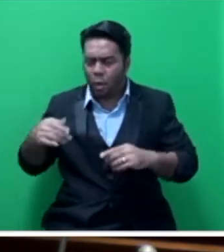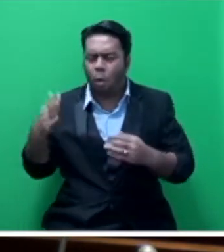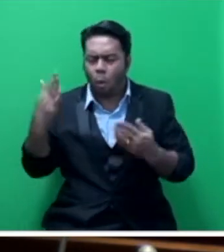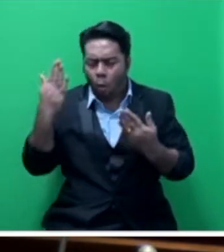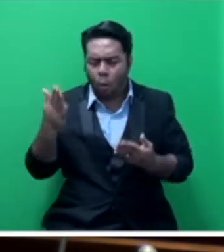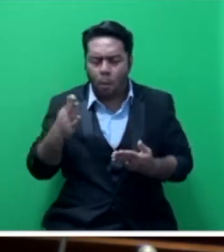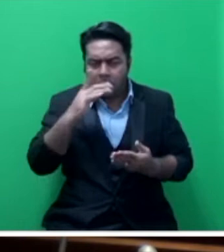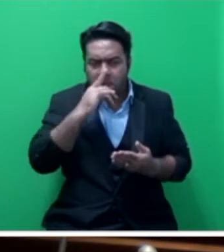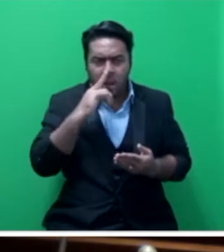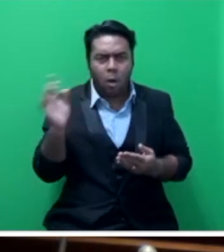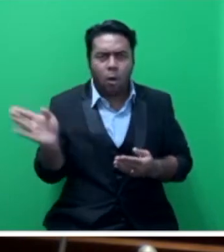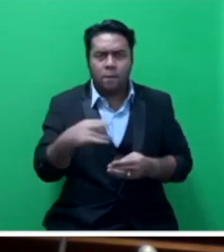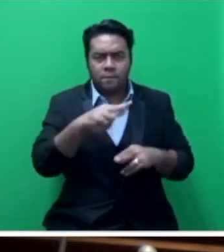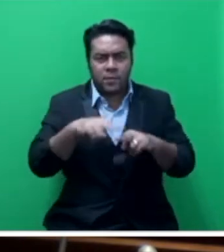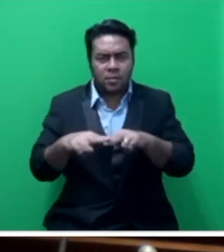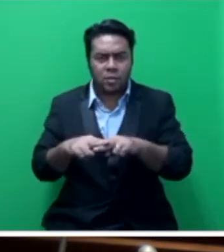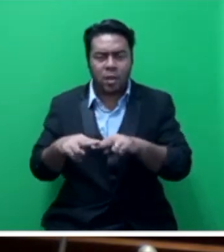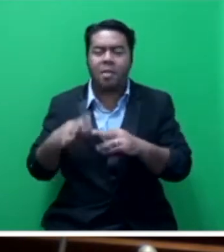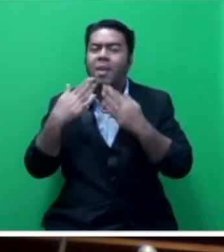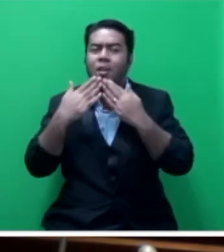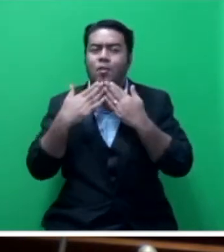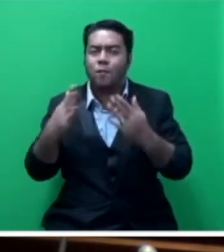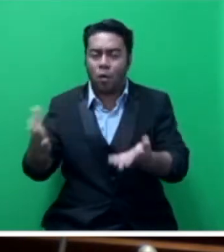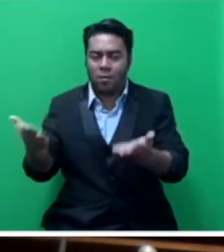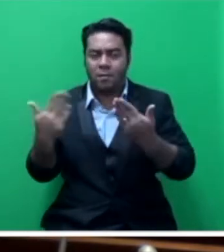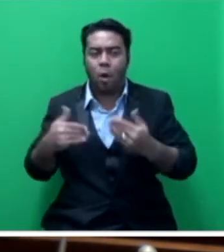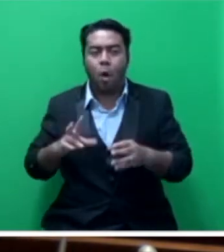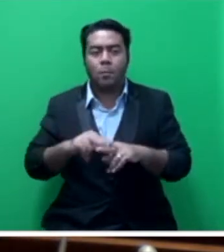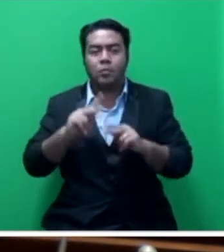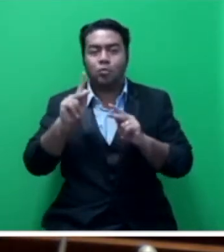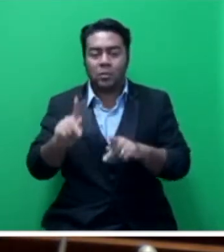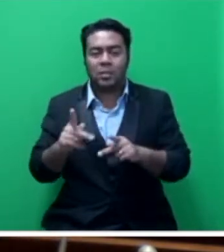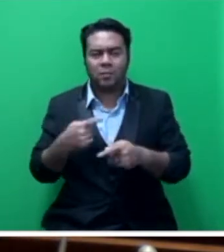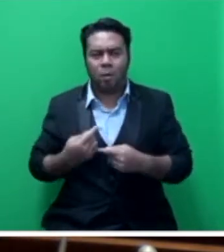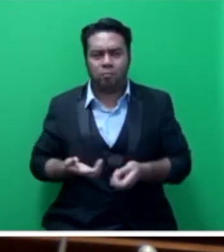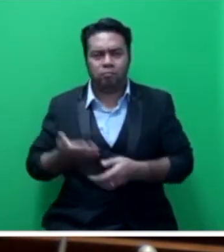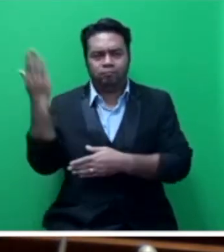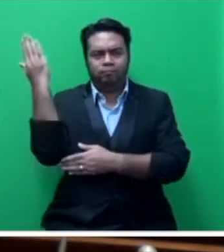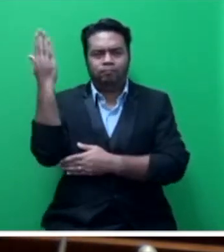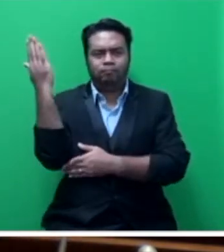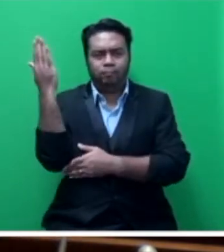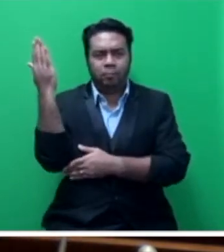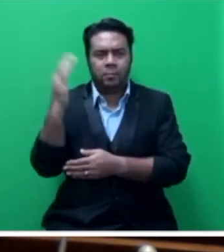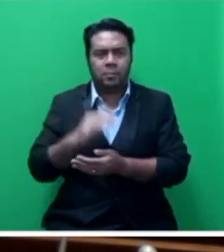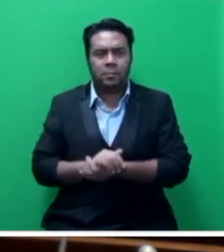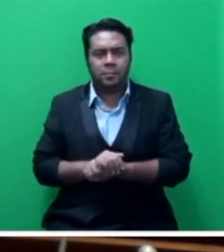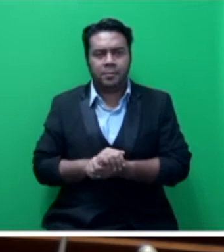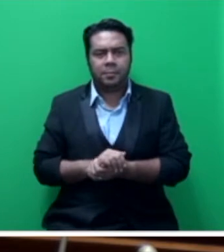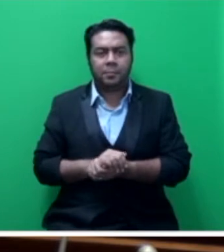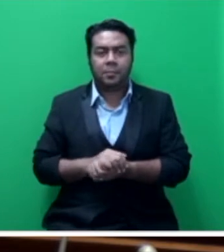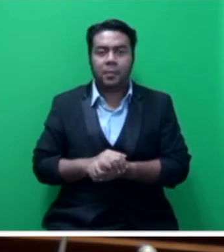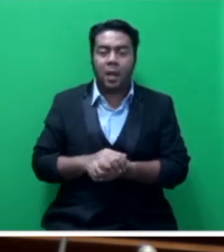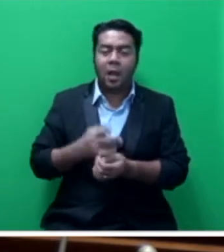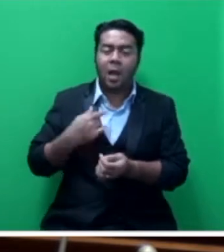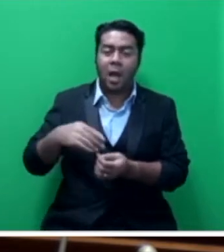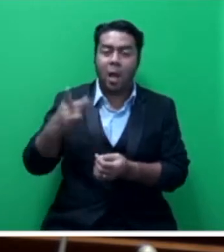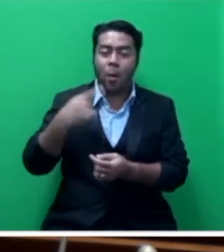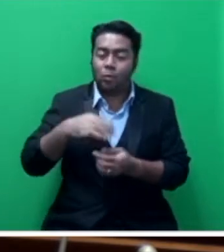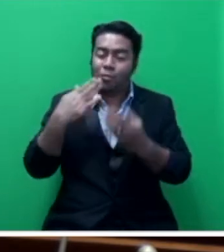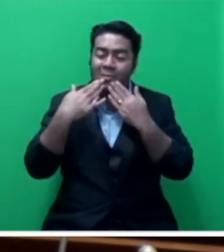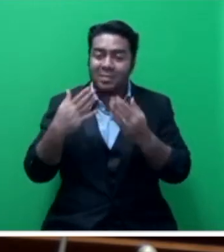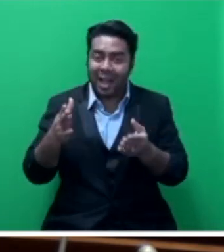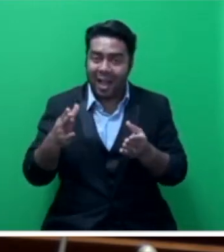this opportunity to take the floor to make this ministerial statement, sir. Mr. Speaker, sir, I'd like to start by